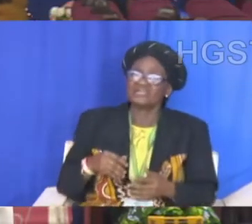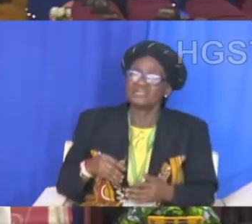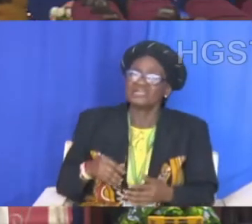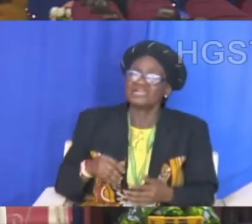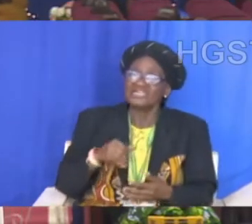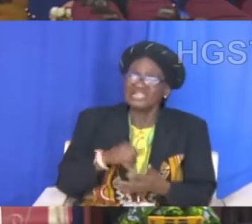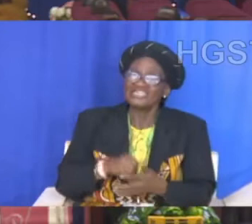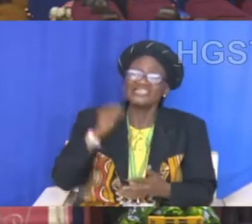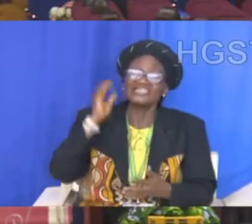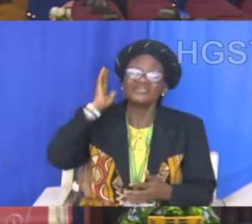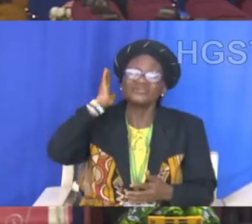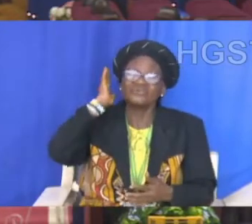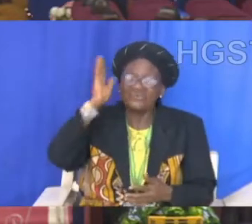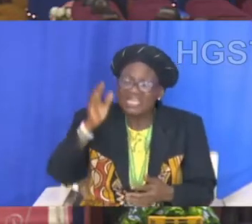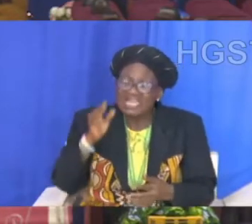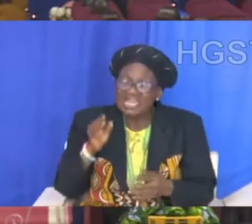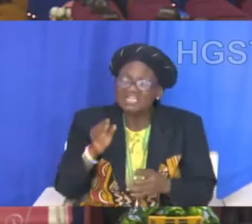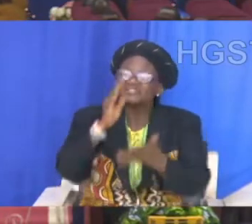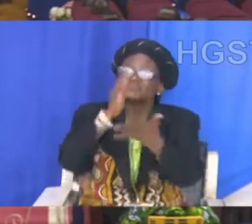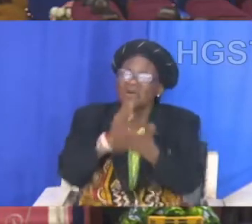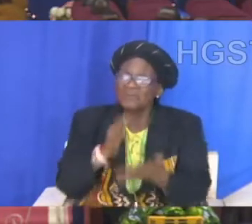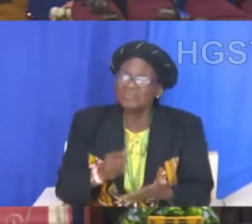This is not somebody to be attacked.